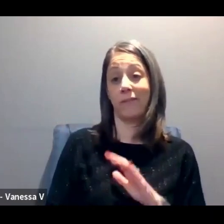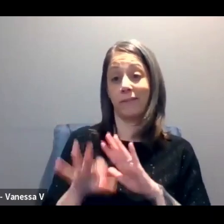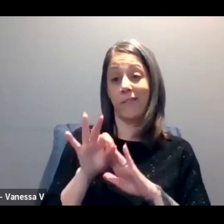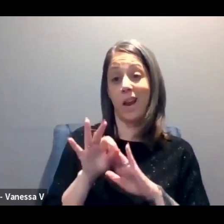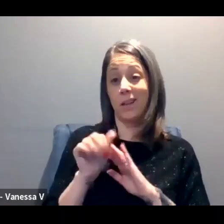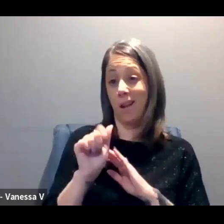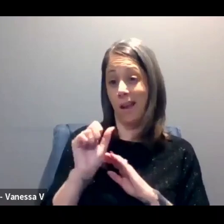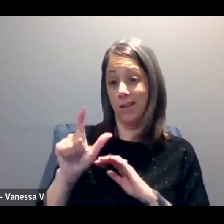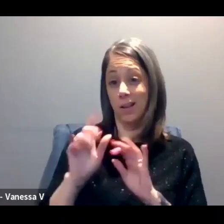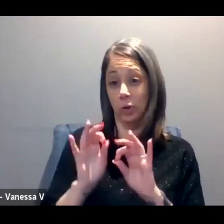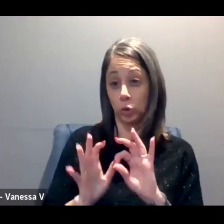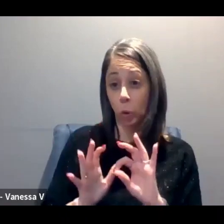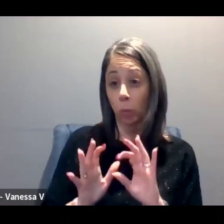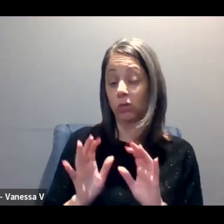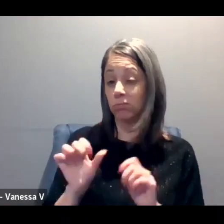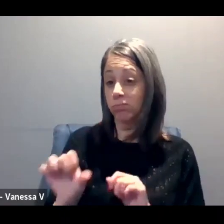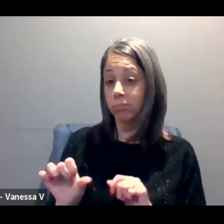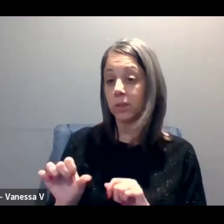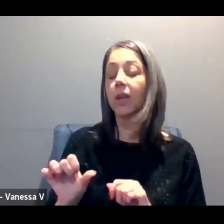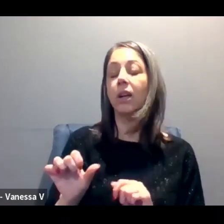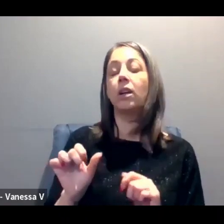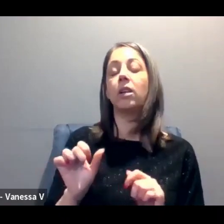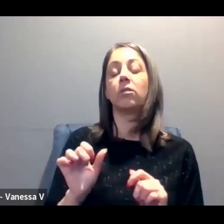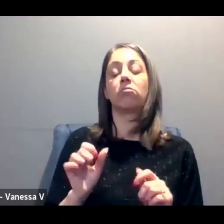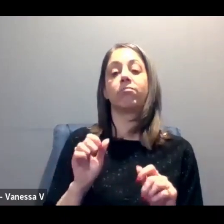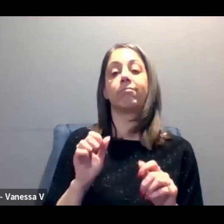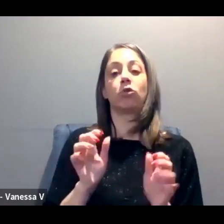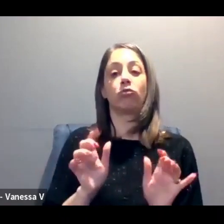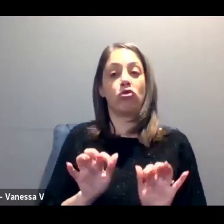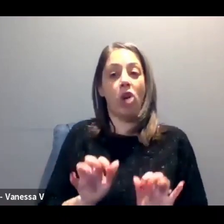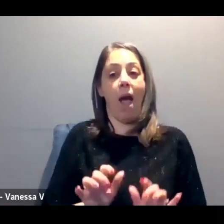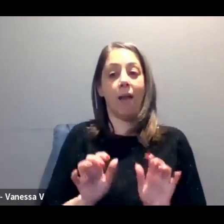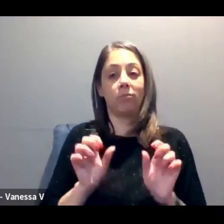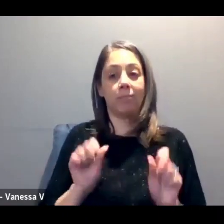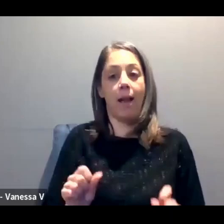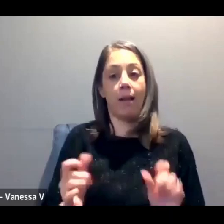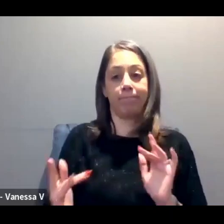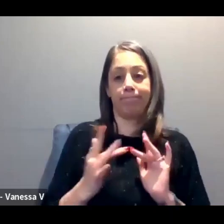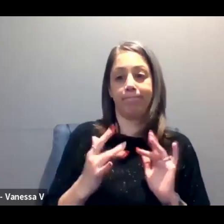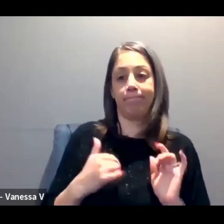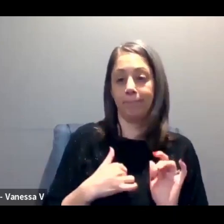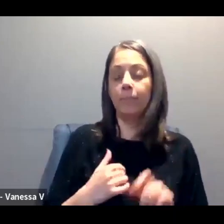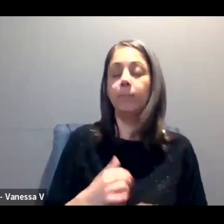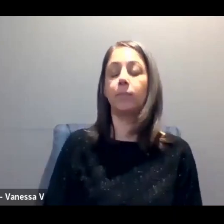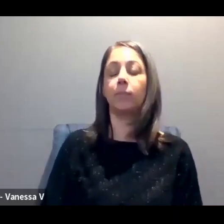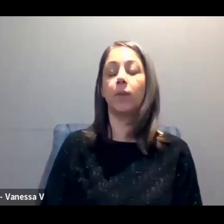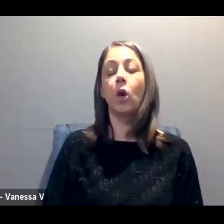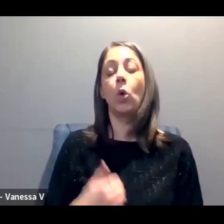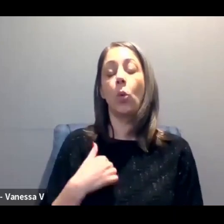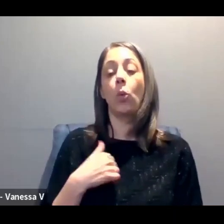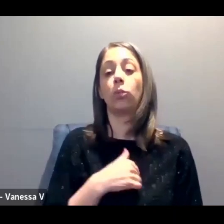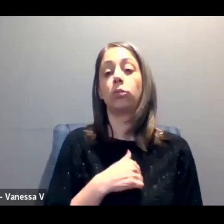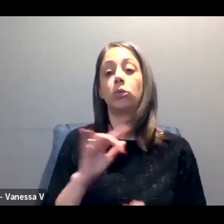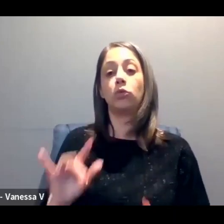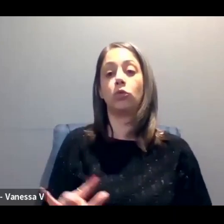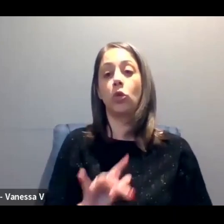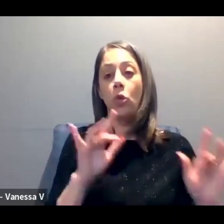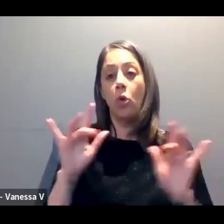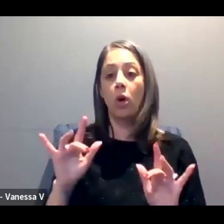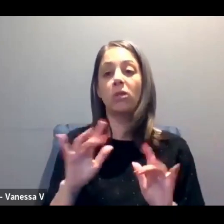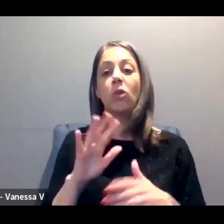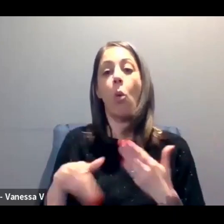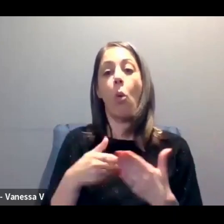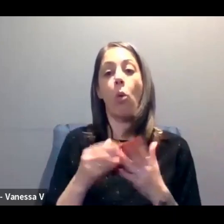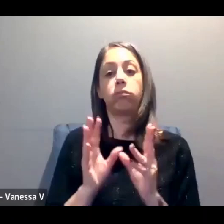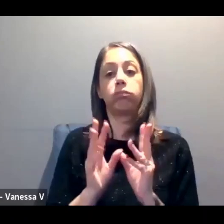feel free to reach out in the chat and I can assist you. Additionally, we are recording the entire webinar with ASL